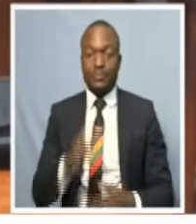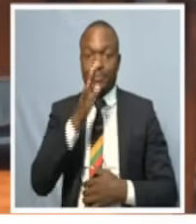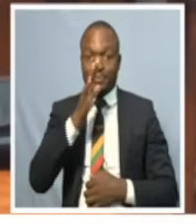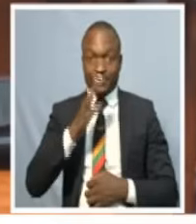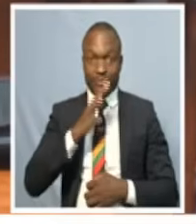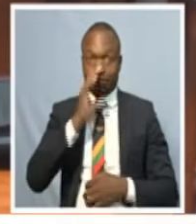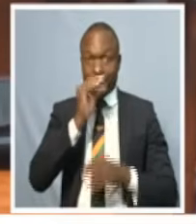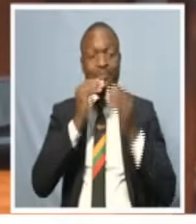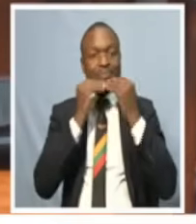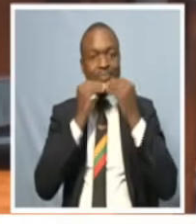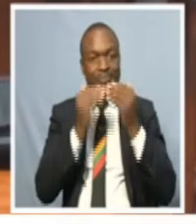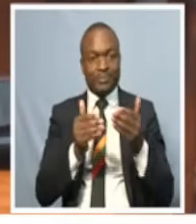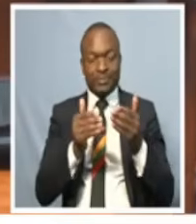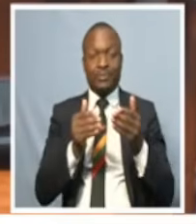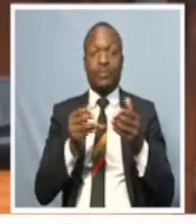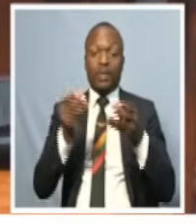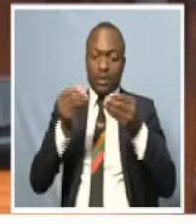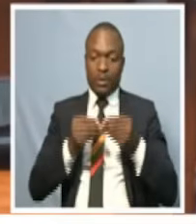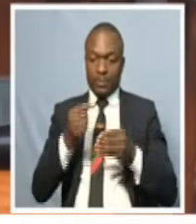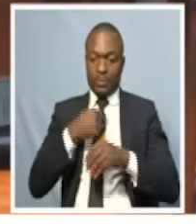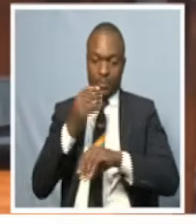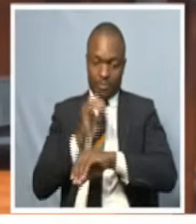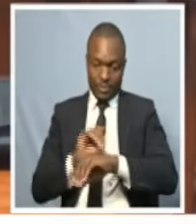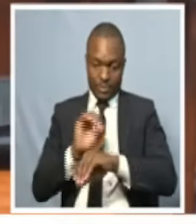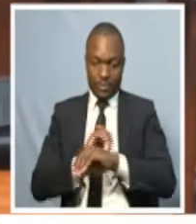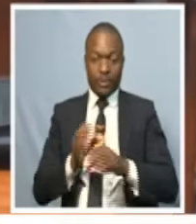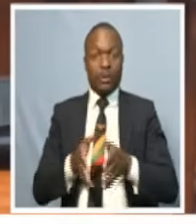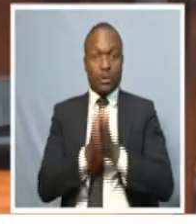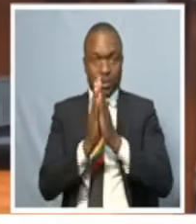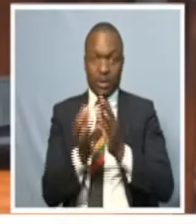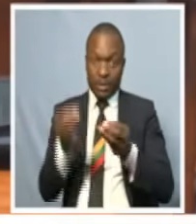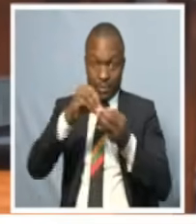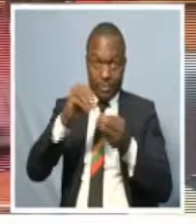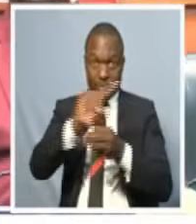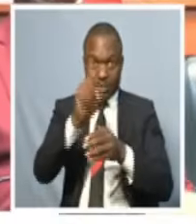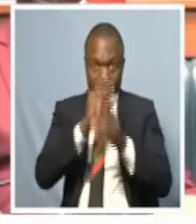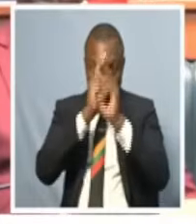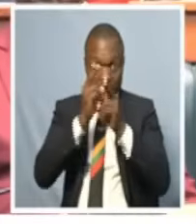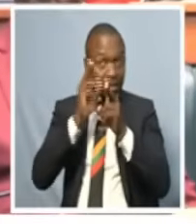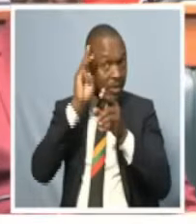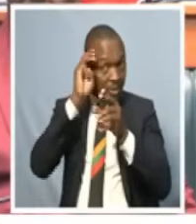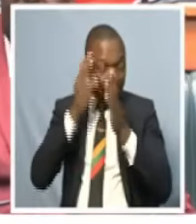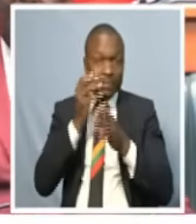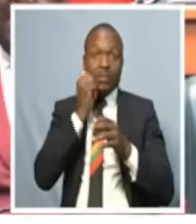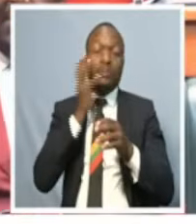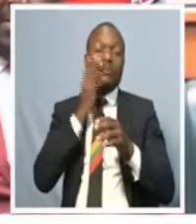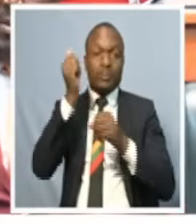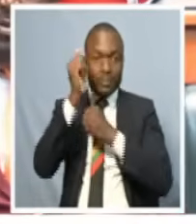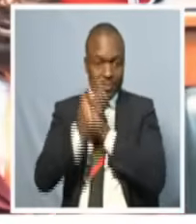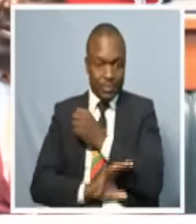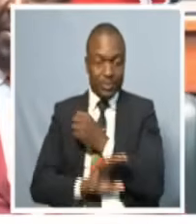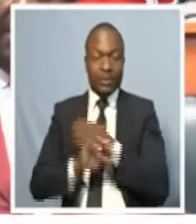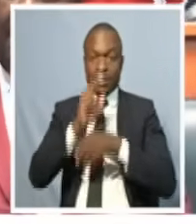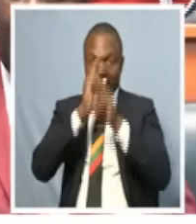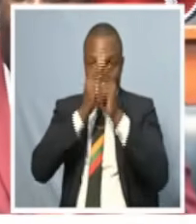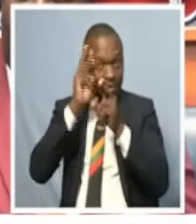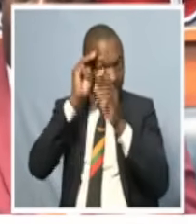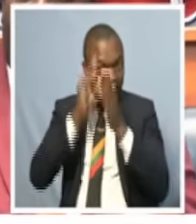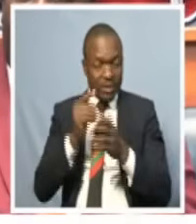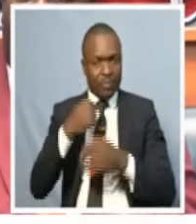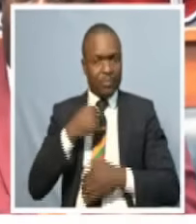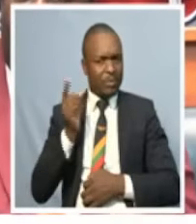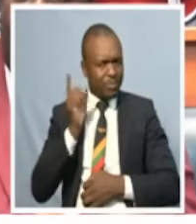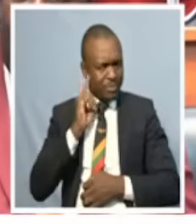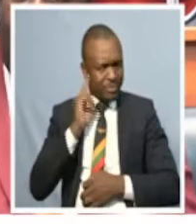Madam Speaker, I want to thank you for allowing me to ask a follow-up question to the Minister of Home Affairs. Minister, I